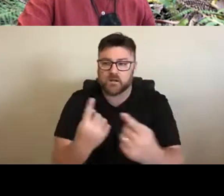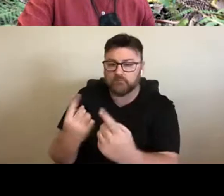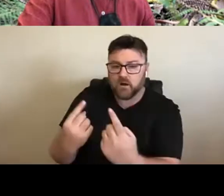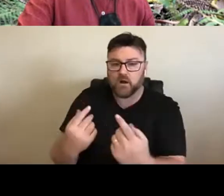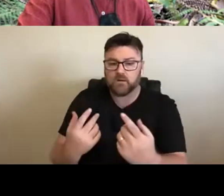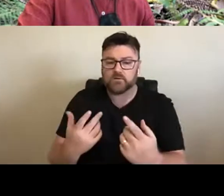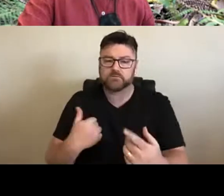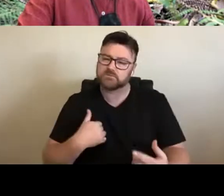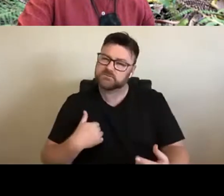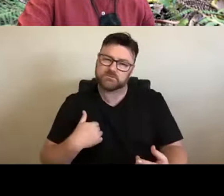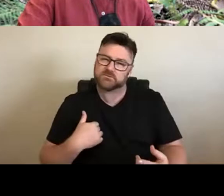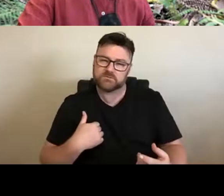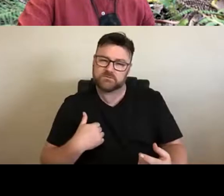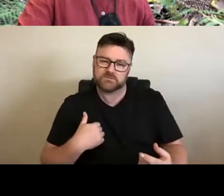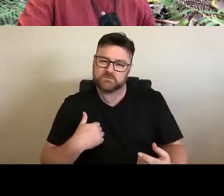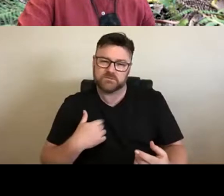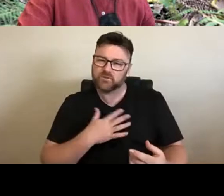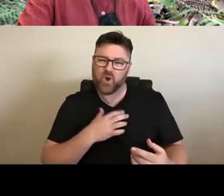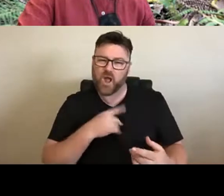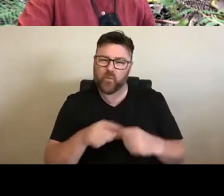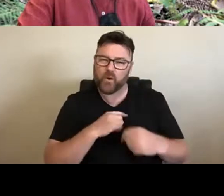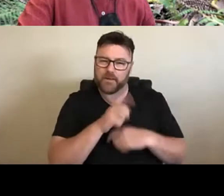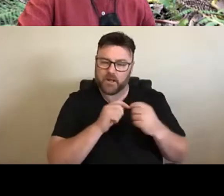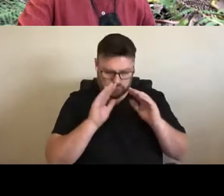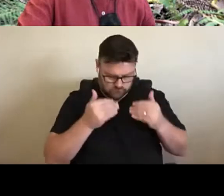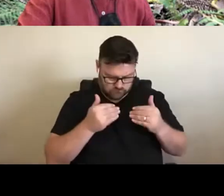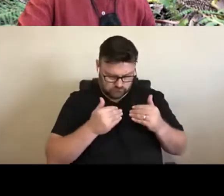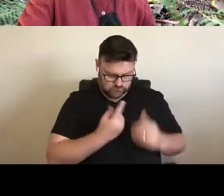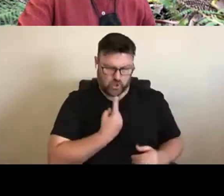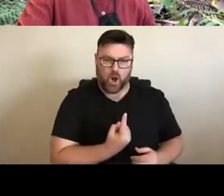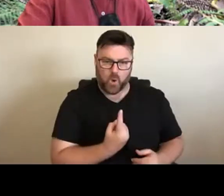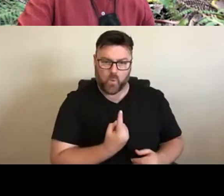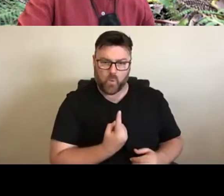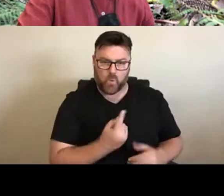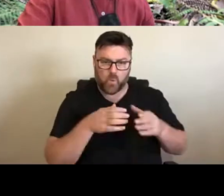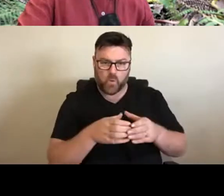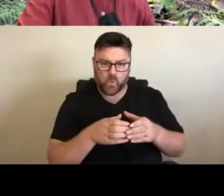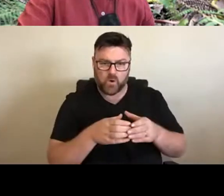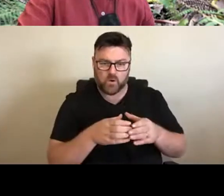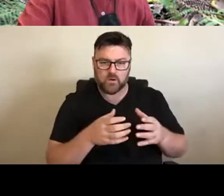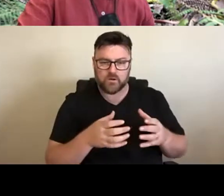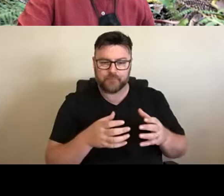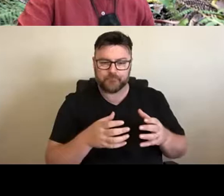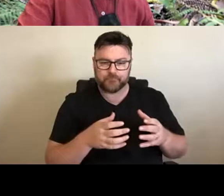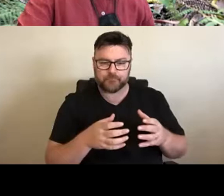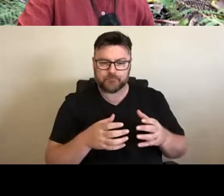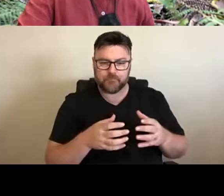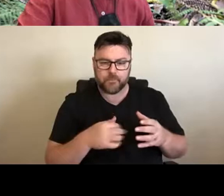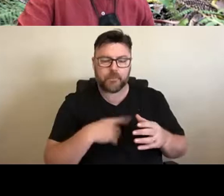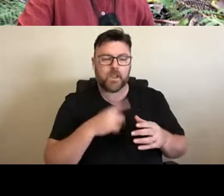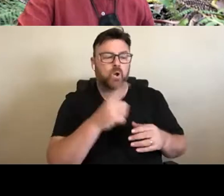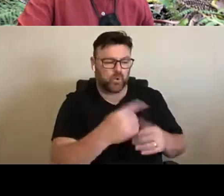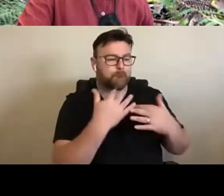don't like the way that we get siloed. Oh, yes, we'll consider these mainstream artists and then we'll consider the First Nation